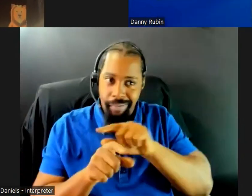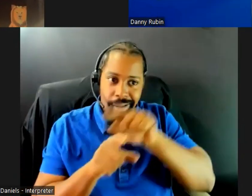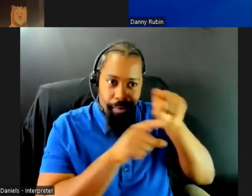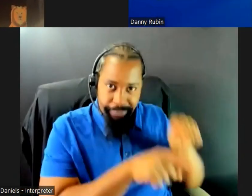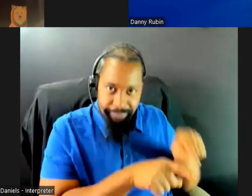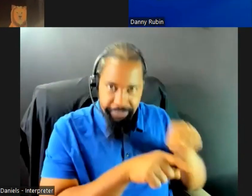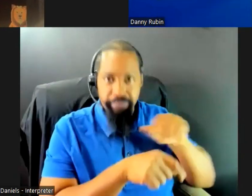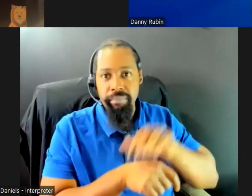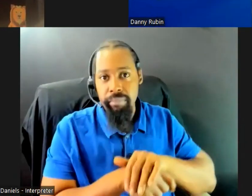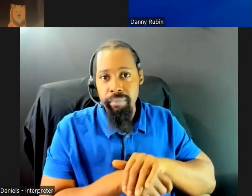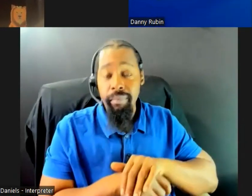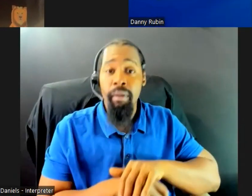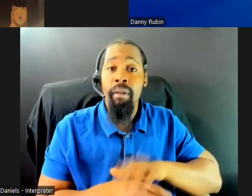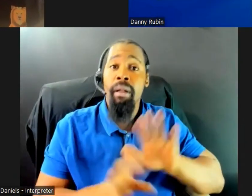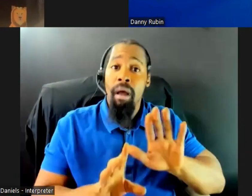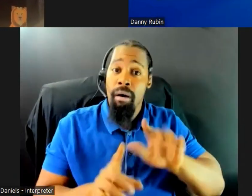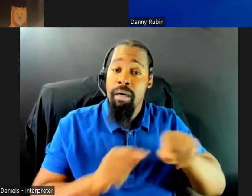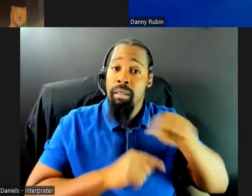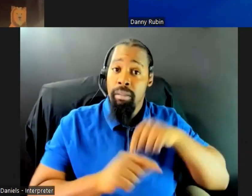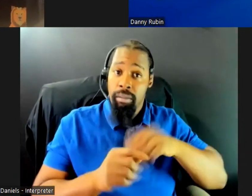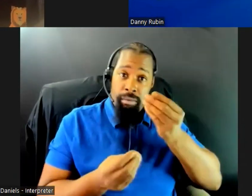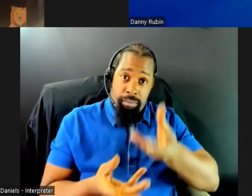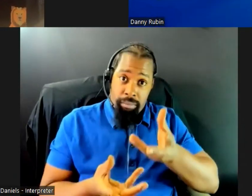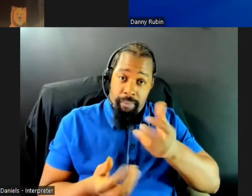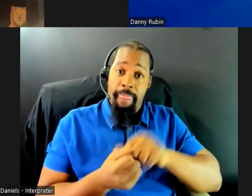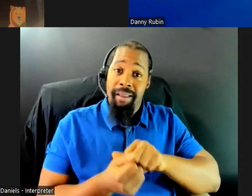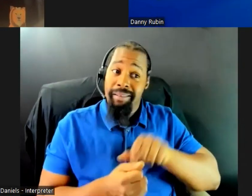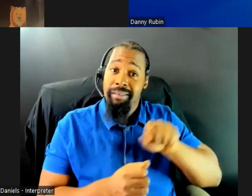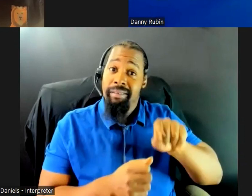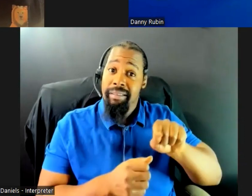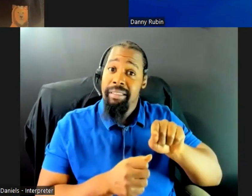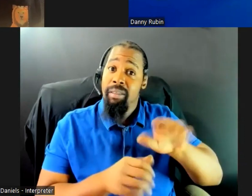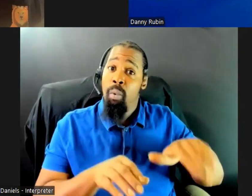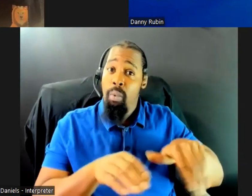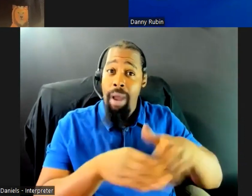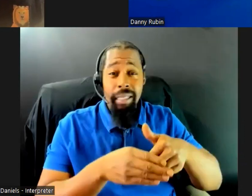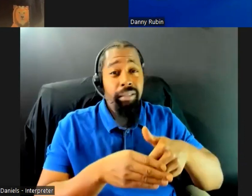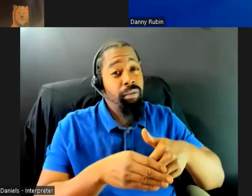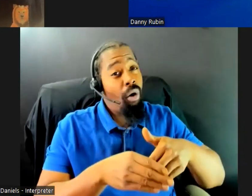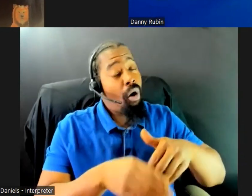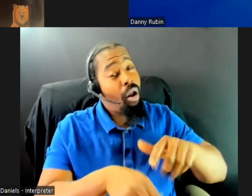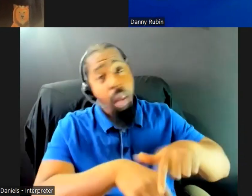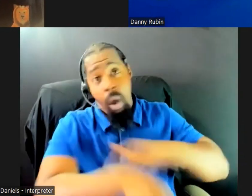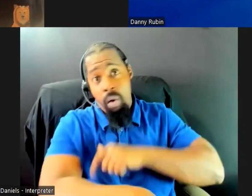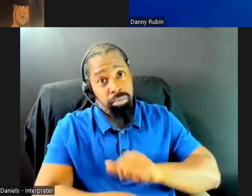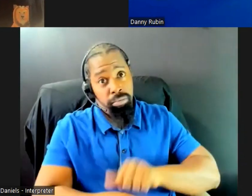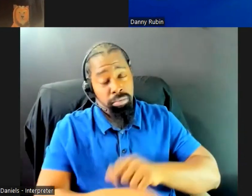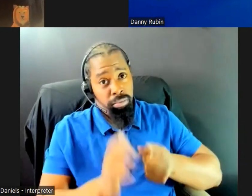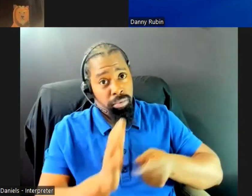all night and sometimes over 24 hours. And that